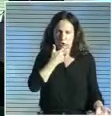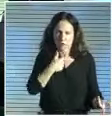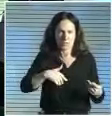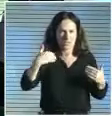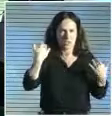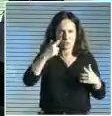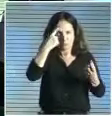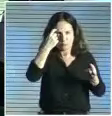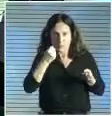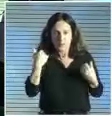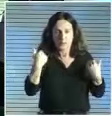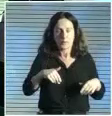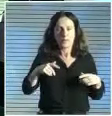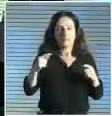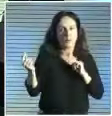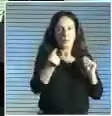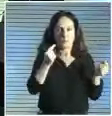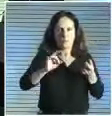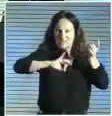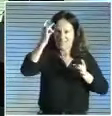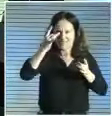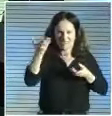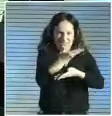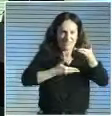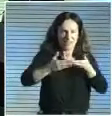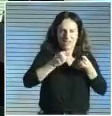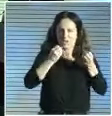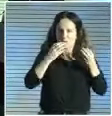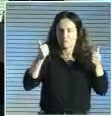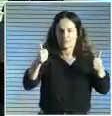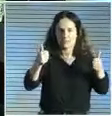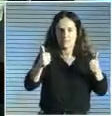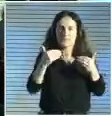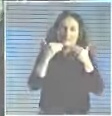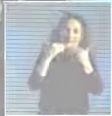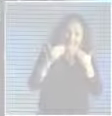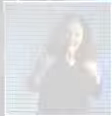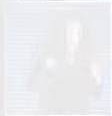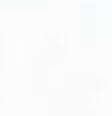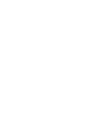forward to the rest of the day and tomorrow. So thank you. Thank you.